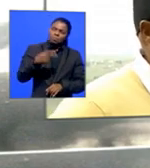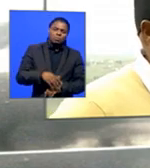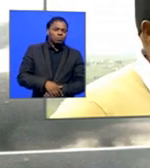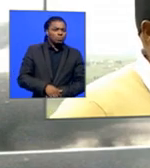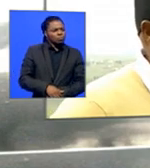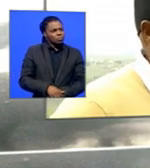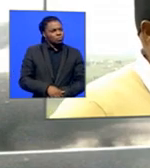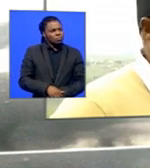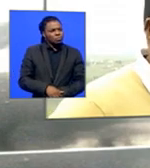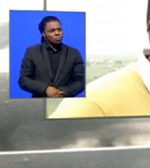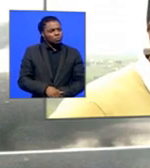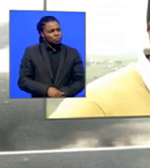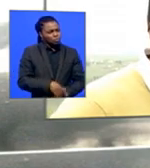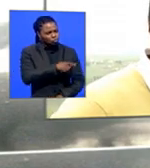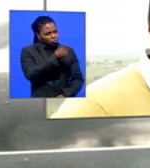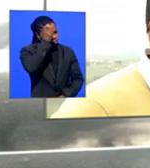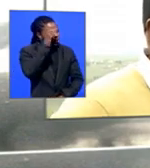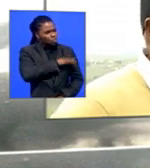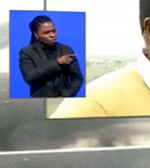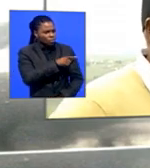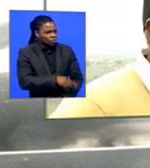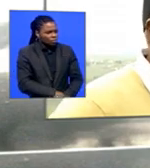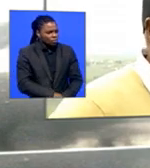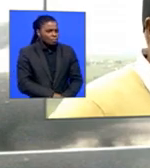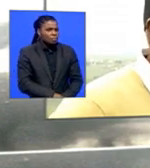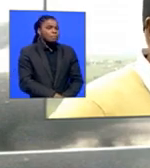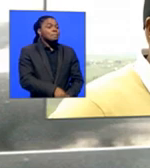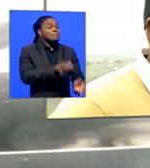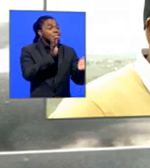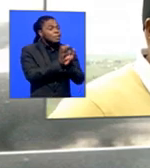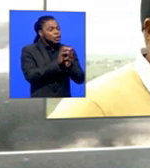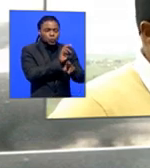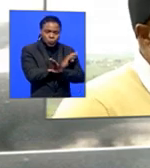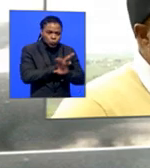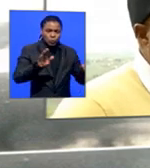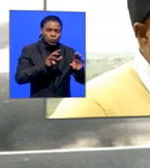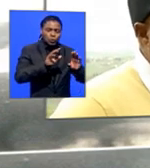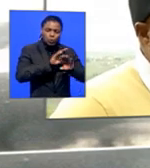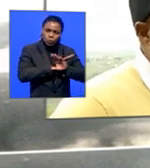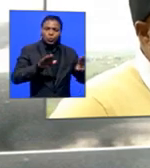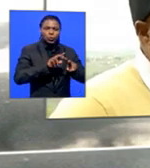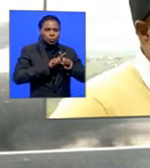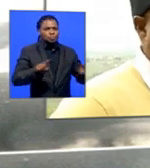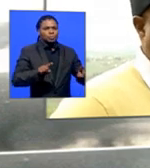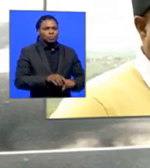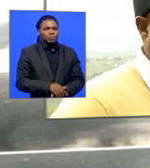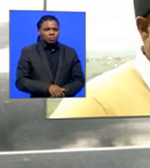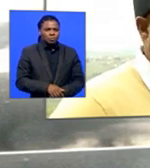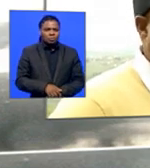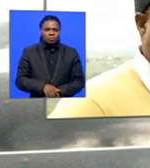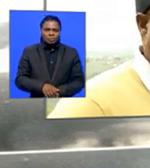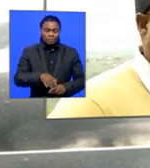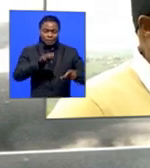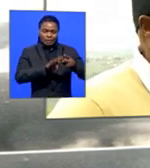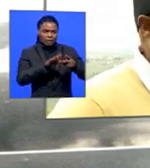says, "I don't think you understand. That meeting is not going to take place." It's only then, when he said it the second